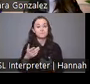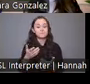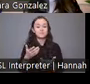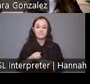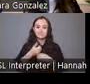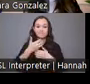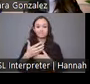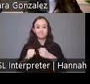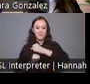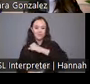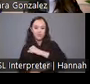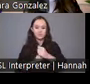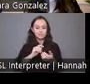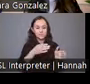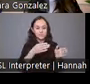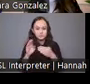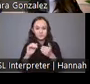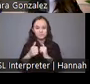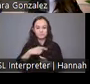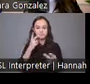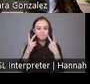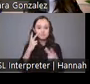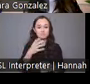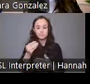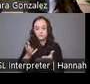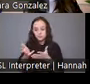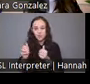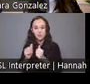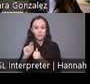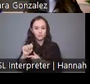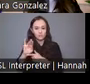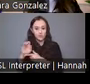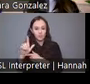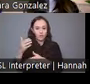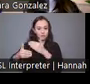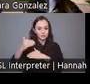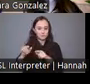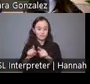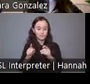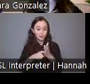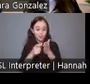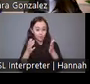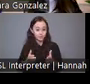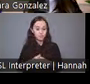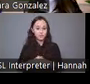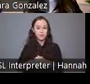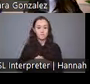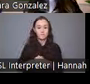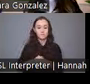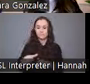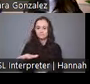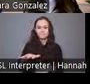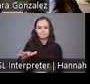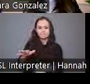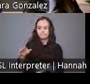shift in how we see and interact with tribal heritage as archaeologists. They go from being resources that we extract or